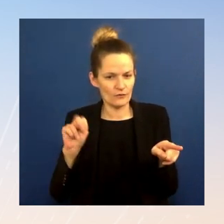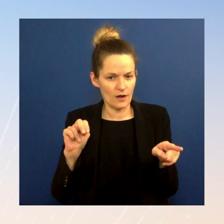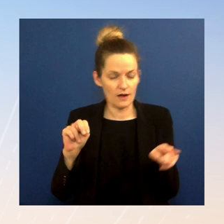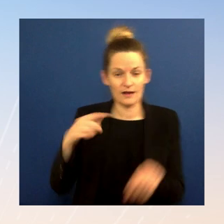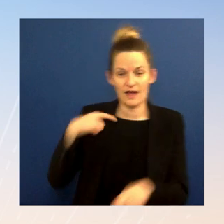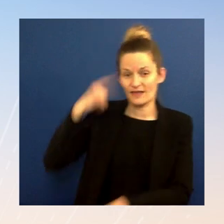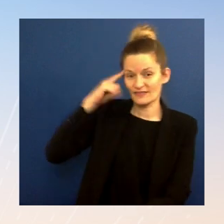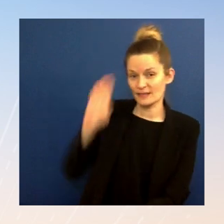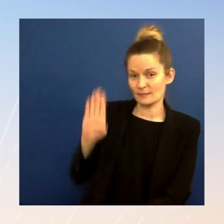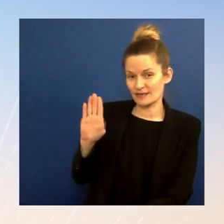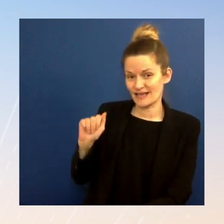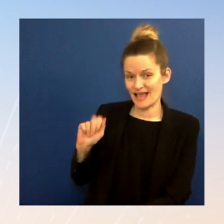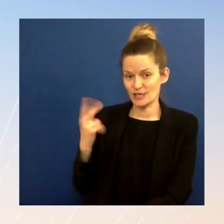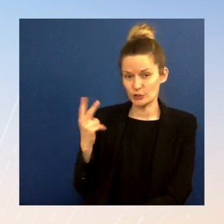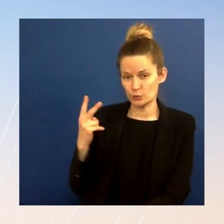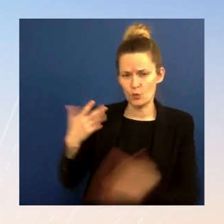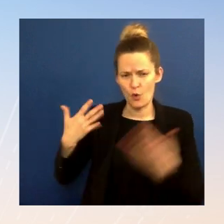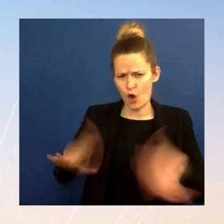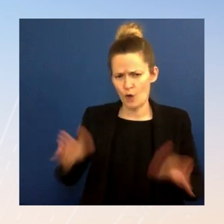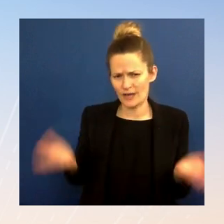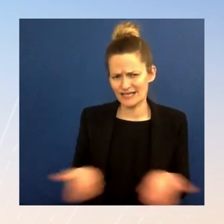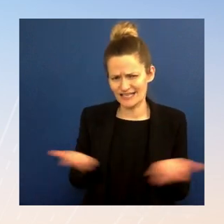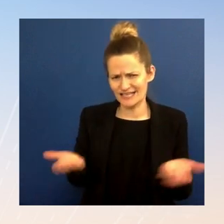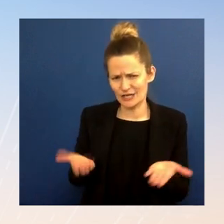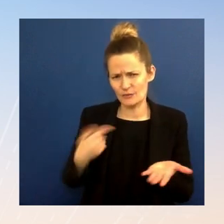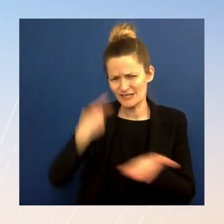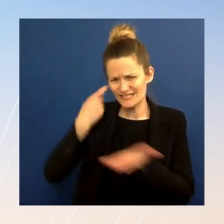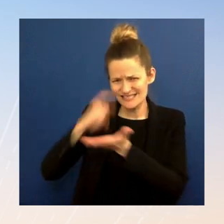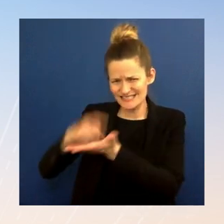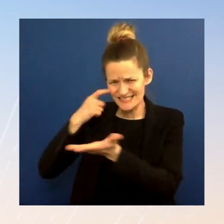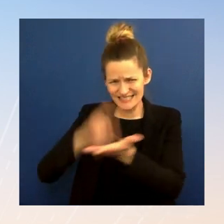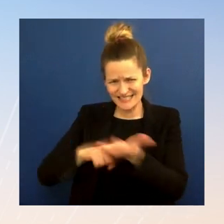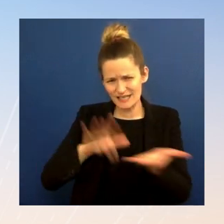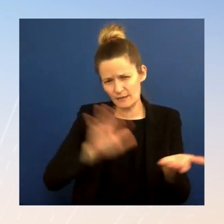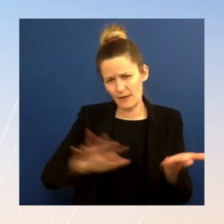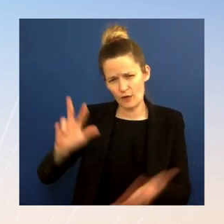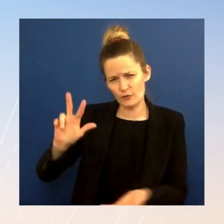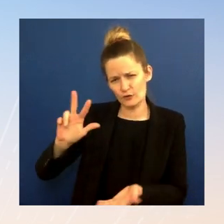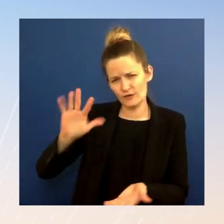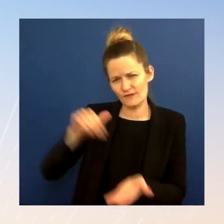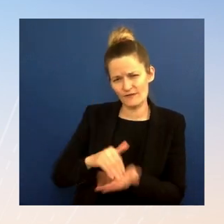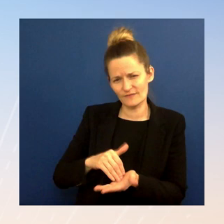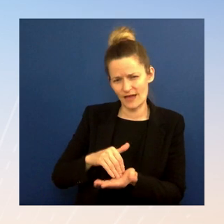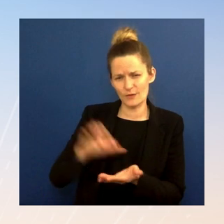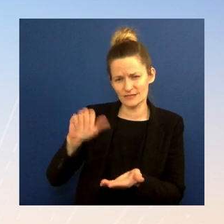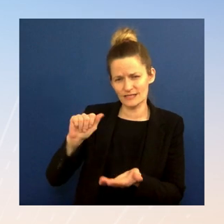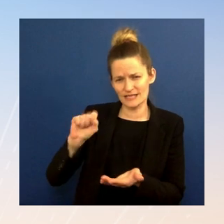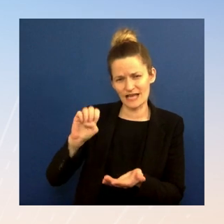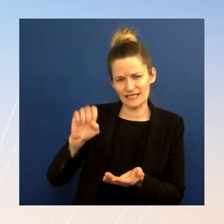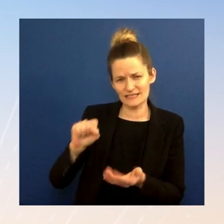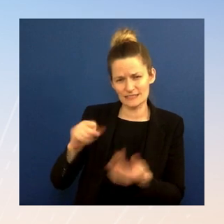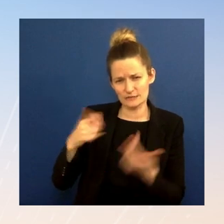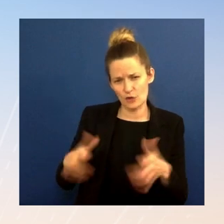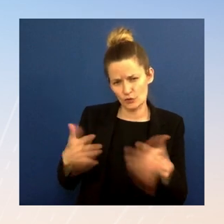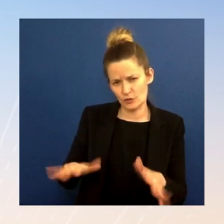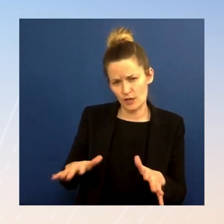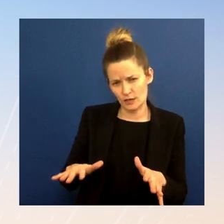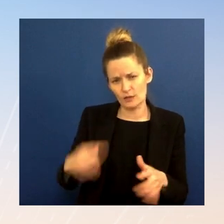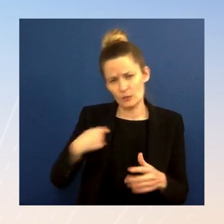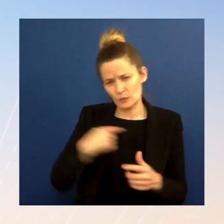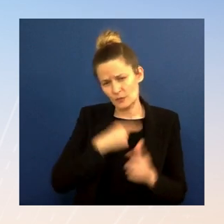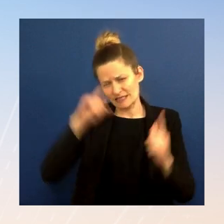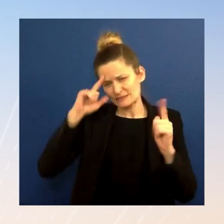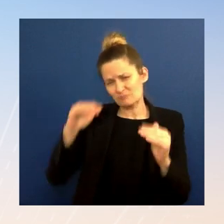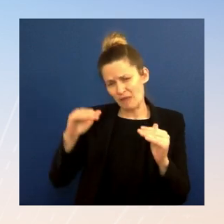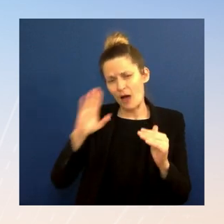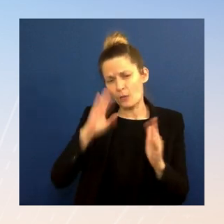about 35,000 cases in this country, and we expect some fluctuation, especially at this relatively low level. But this